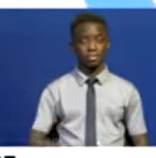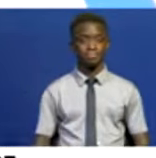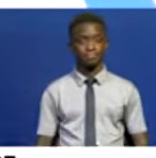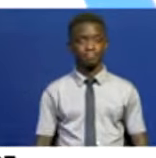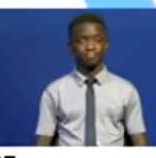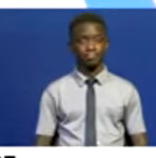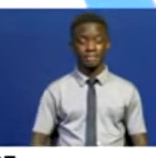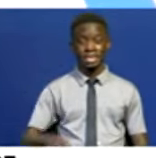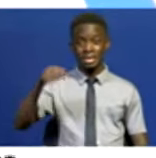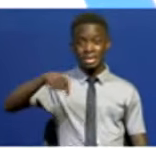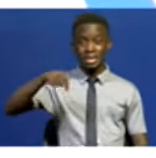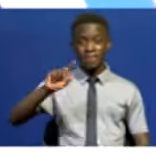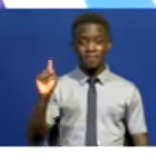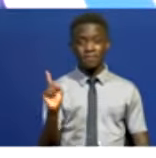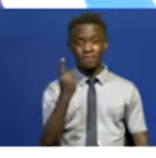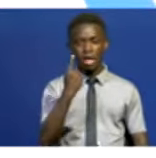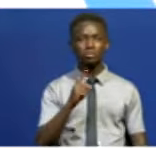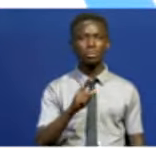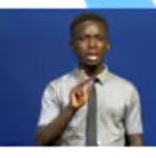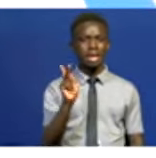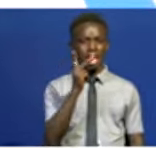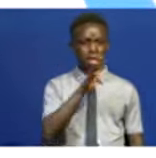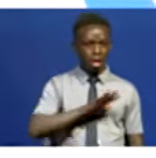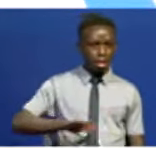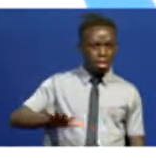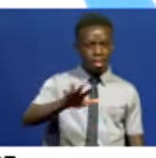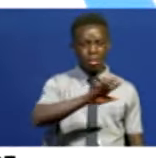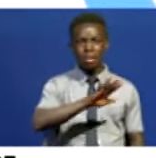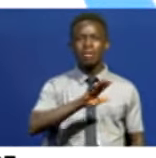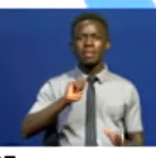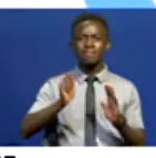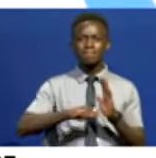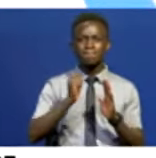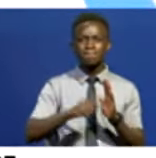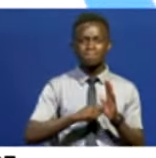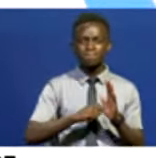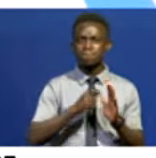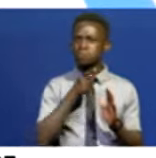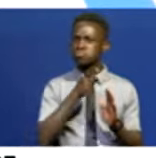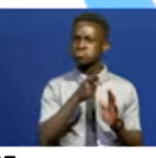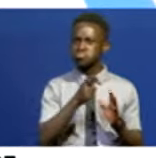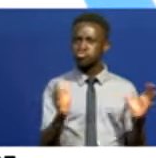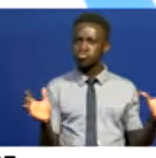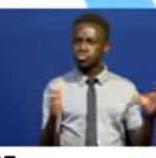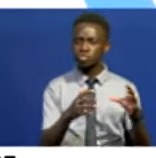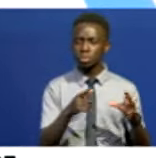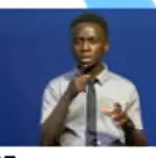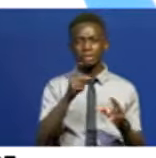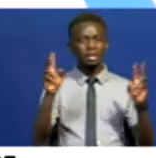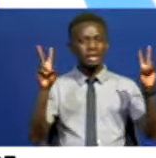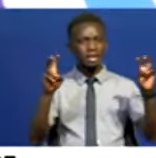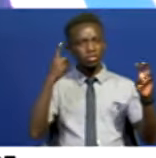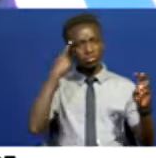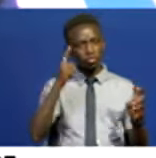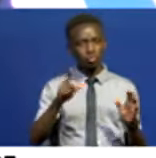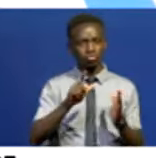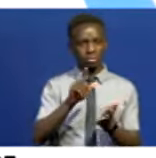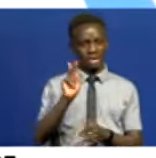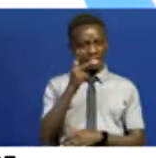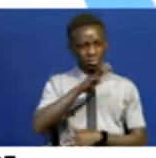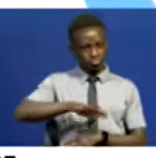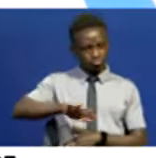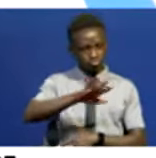local manufacturing expo, whose theme is spurring local manufacturing for supply of affordable